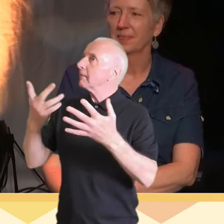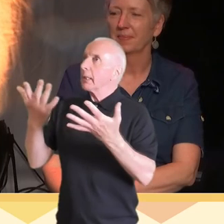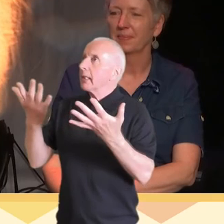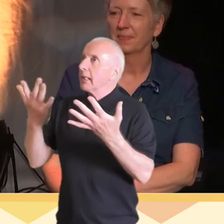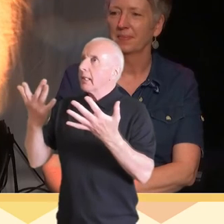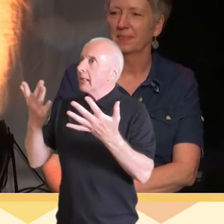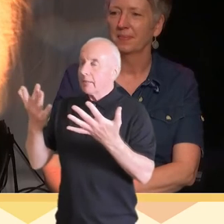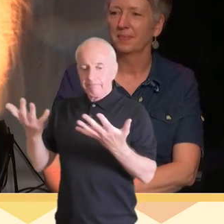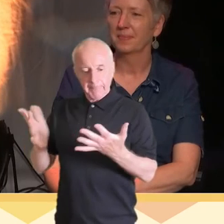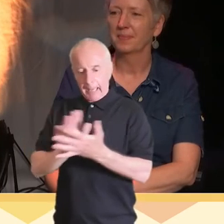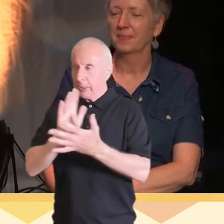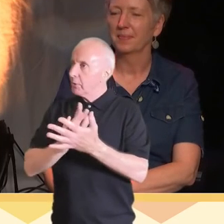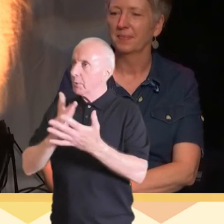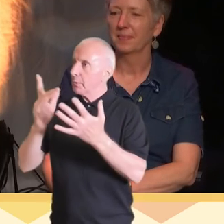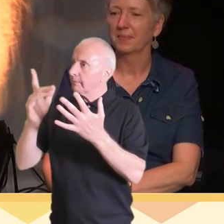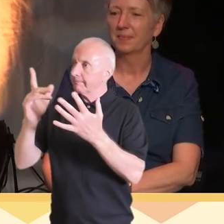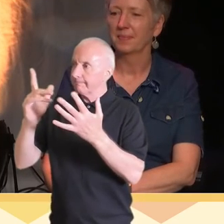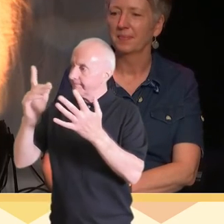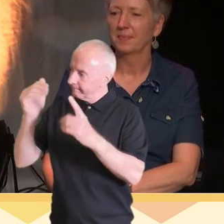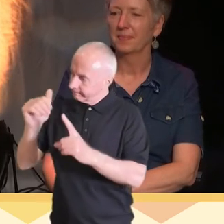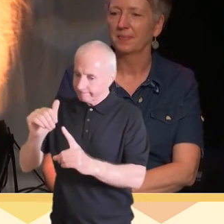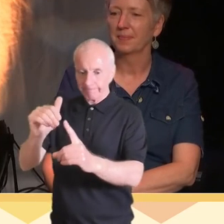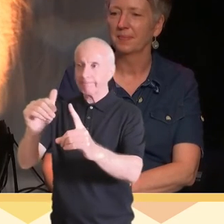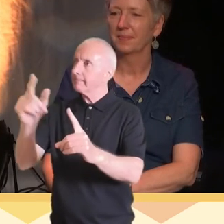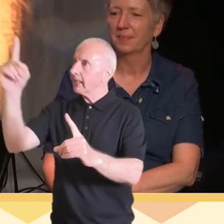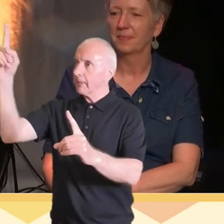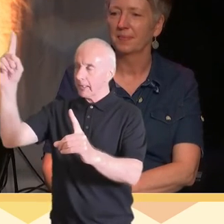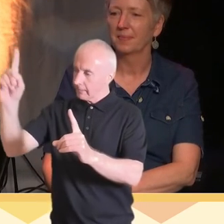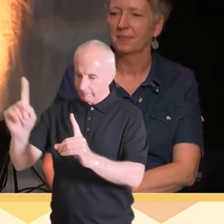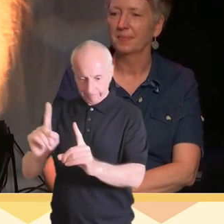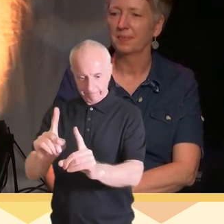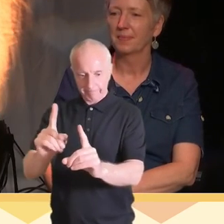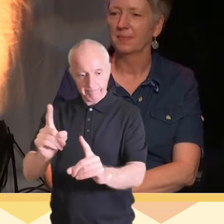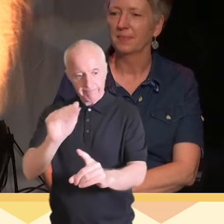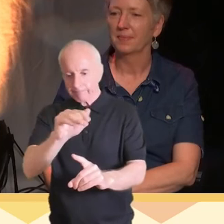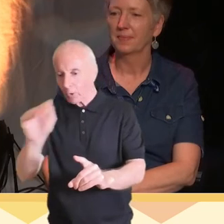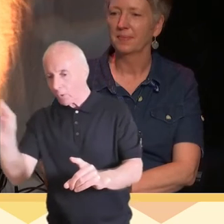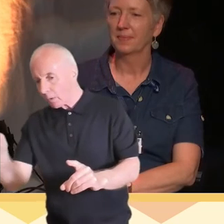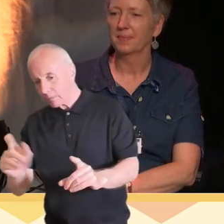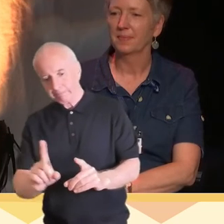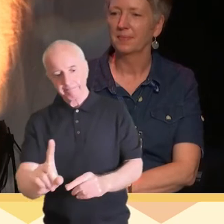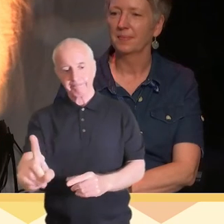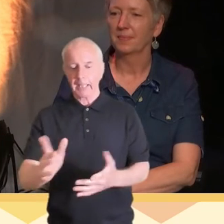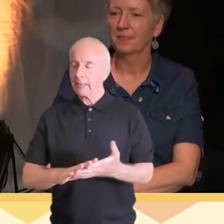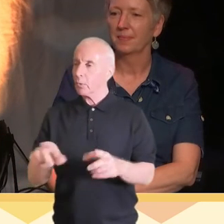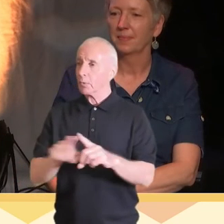movement, isn't it? Attuned to God and obediently following him where he calls. And keep being beacons of hope in the